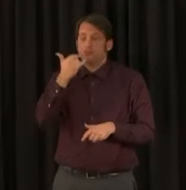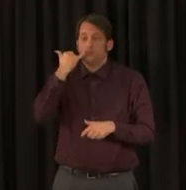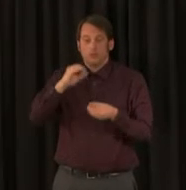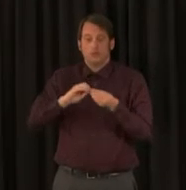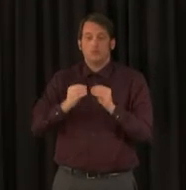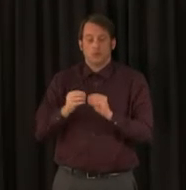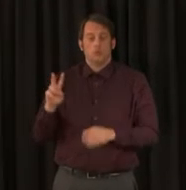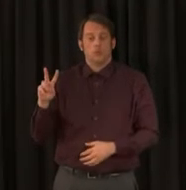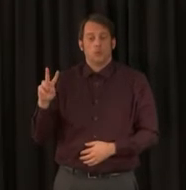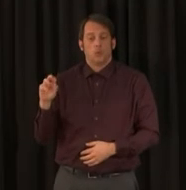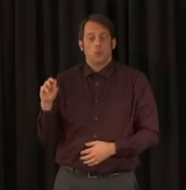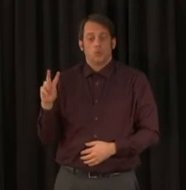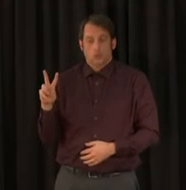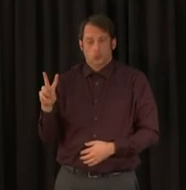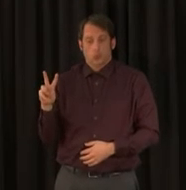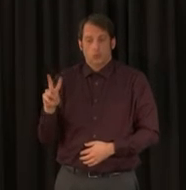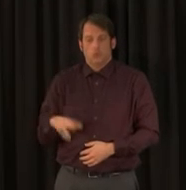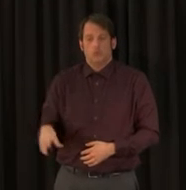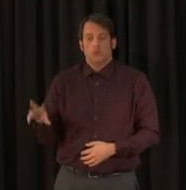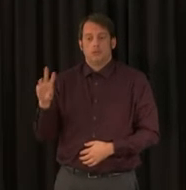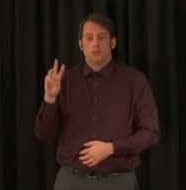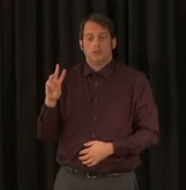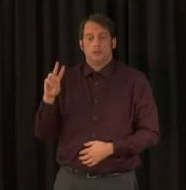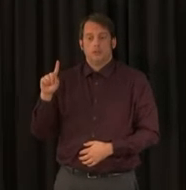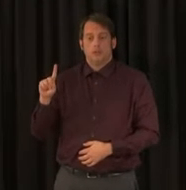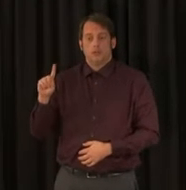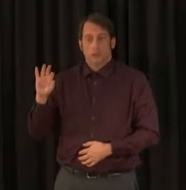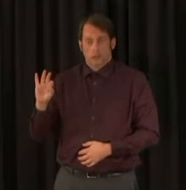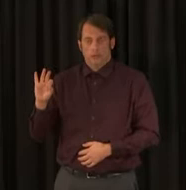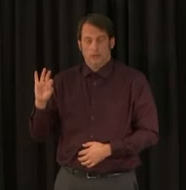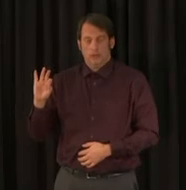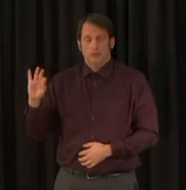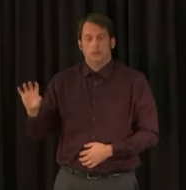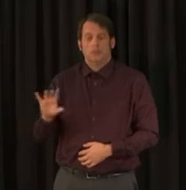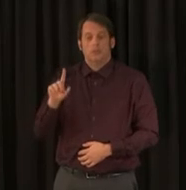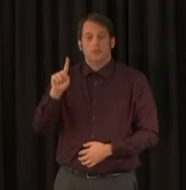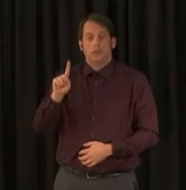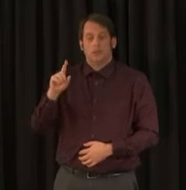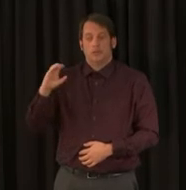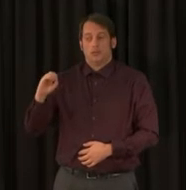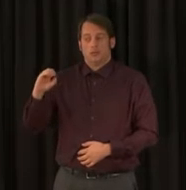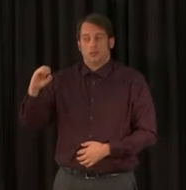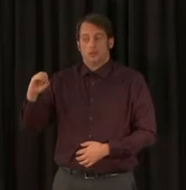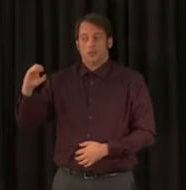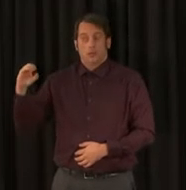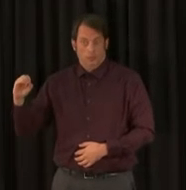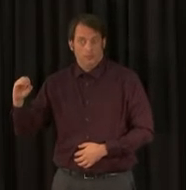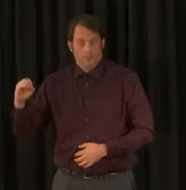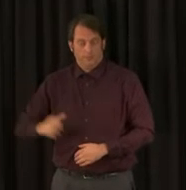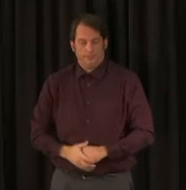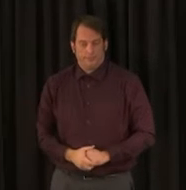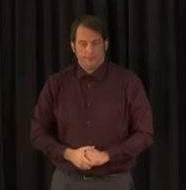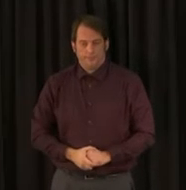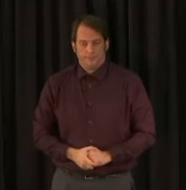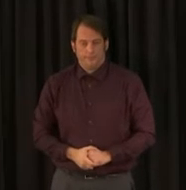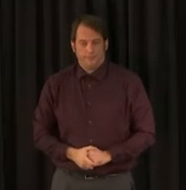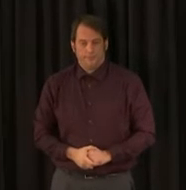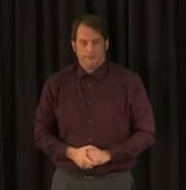202-619-1000, okay? So you have SCORE. Then you have the Women's Business Center in DC at